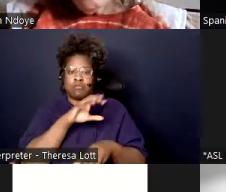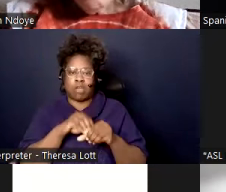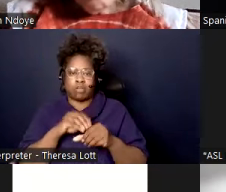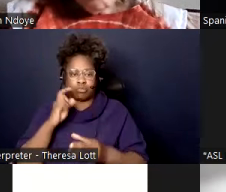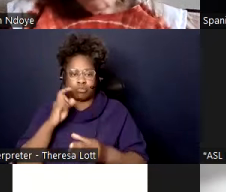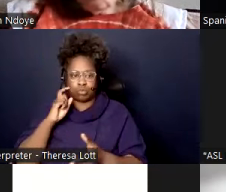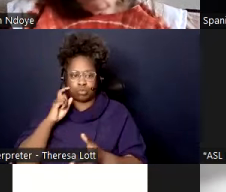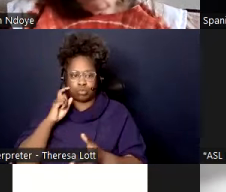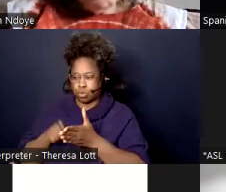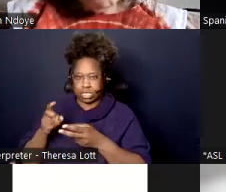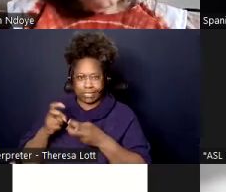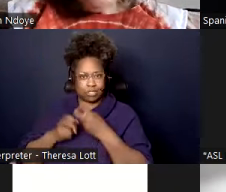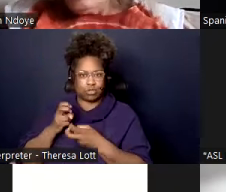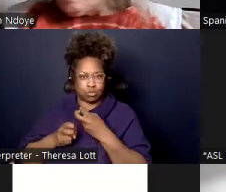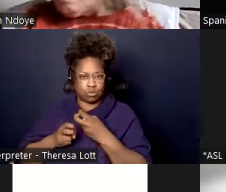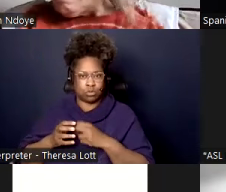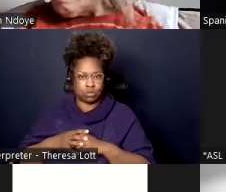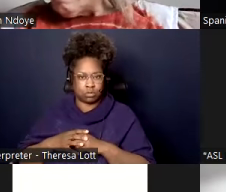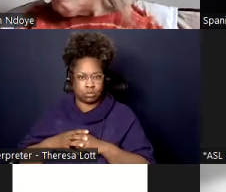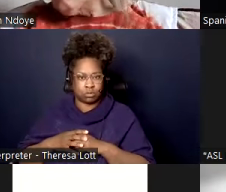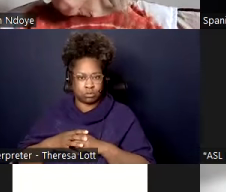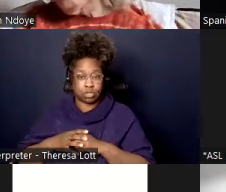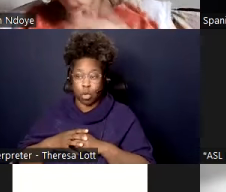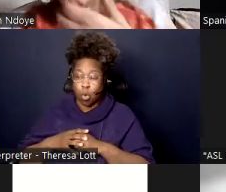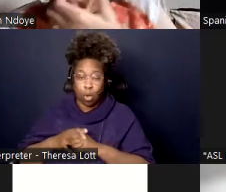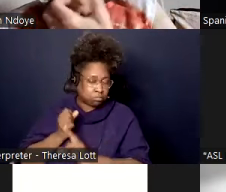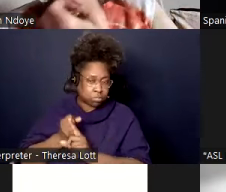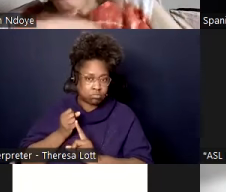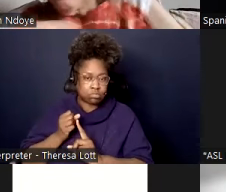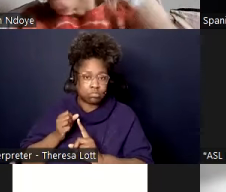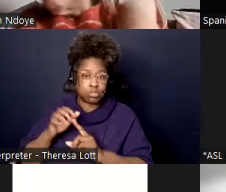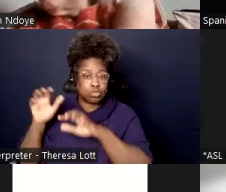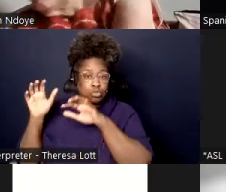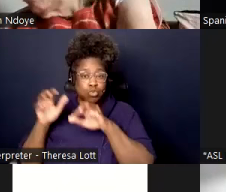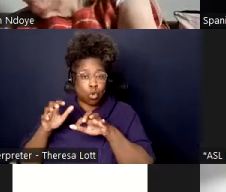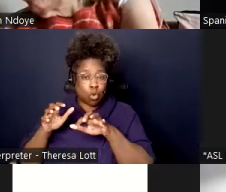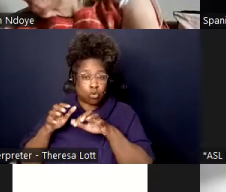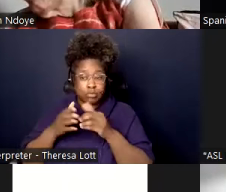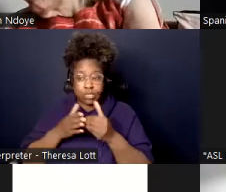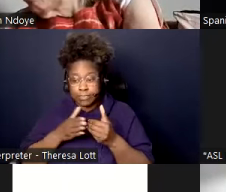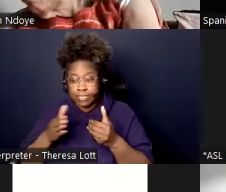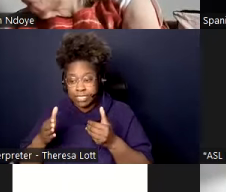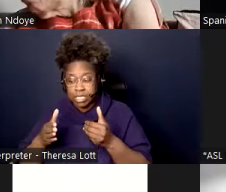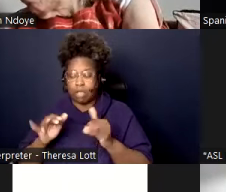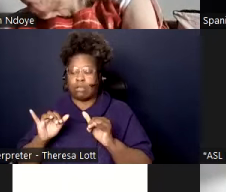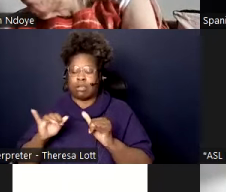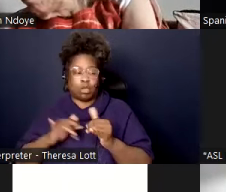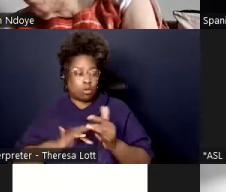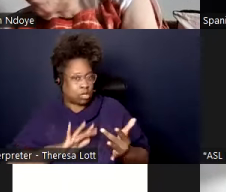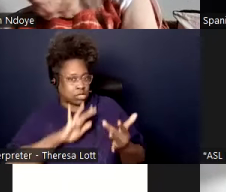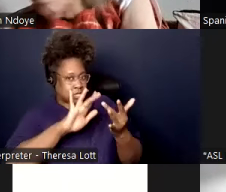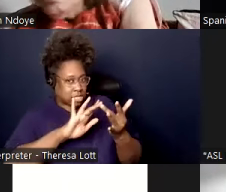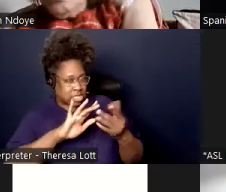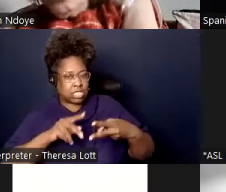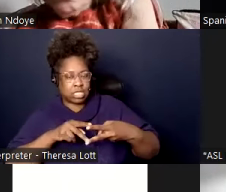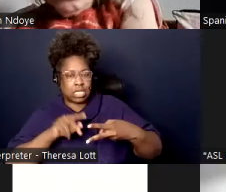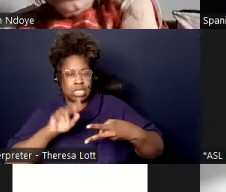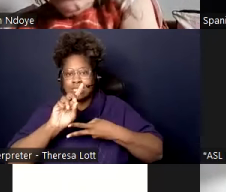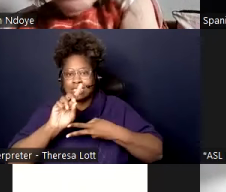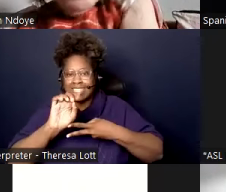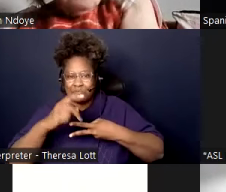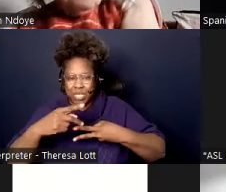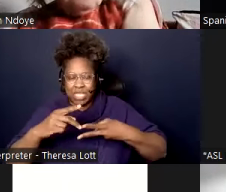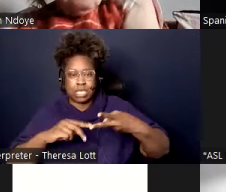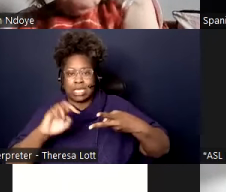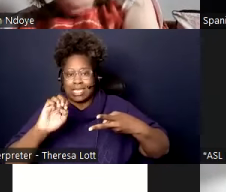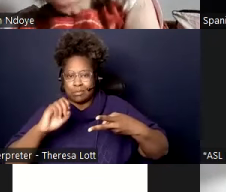when it happened right after the storm. And we reached out to both DEP and EPA. We're trying to get them